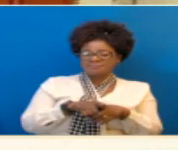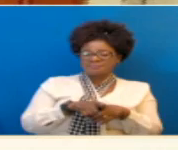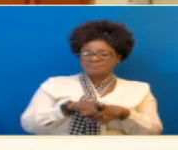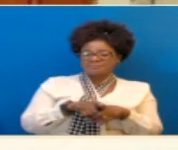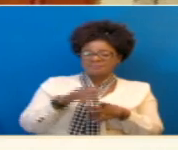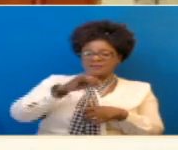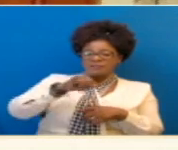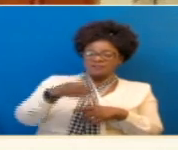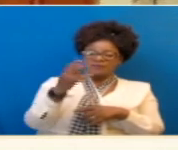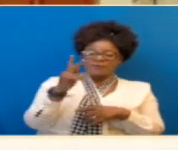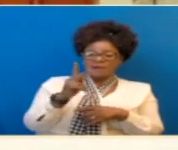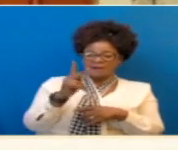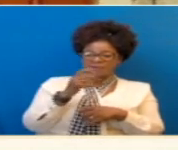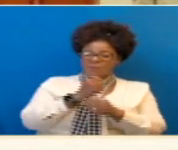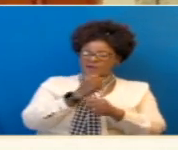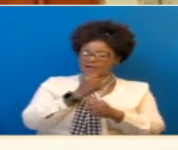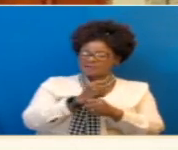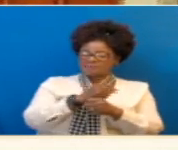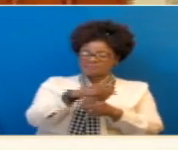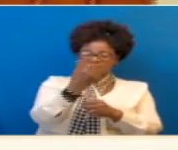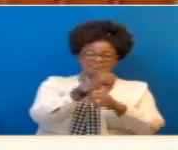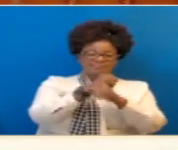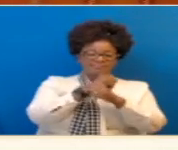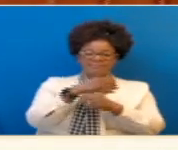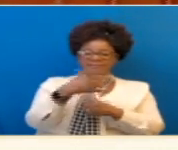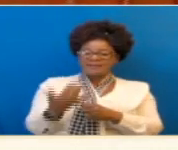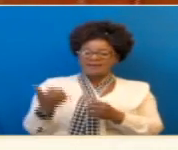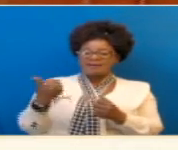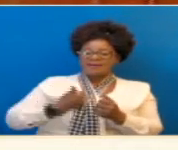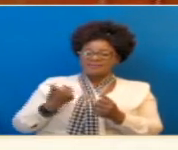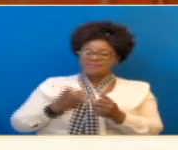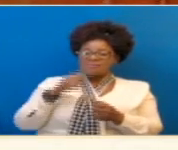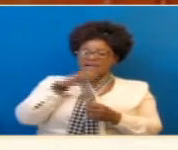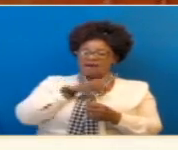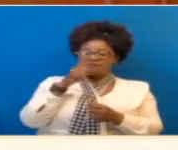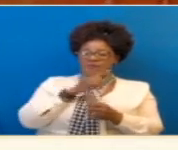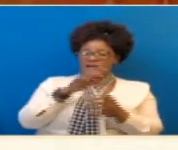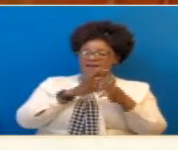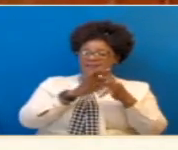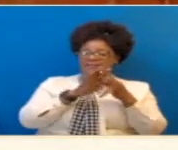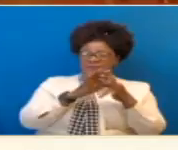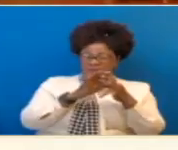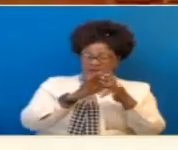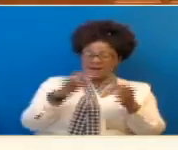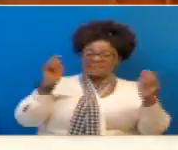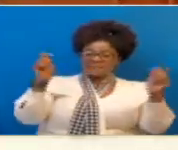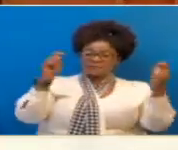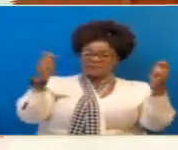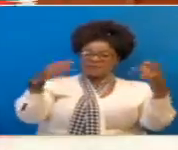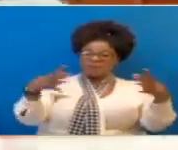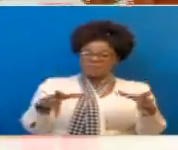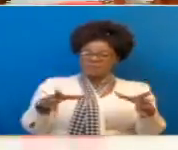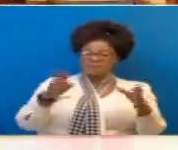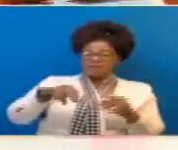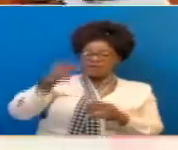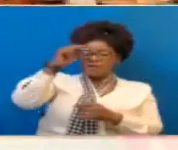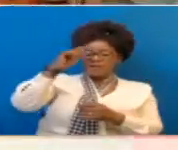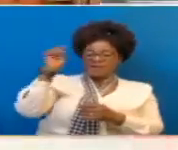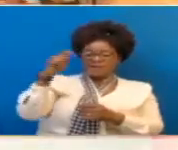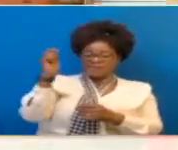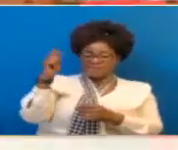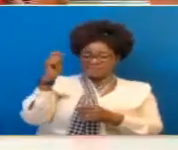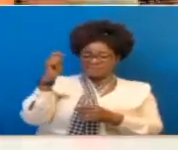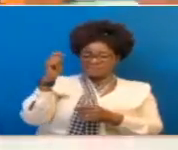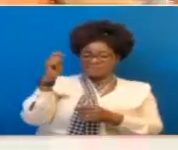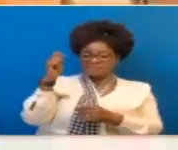Josephine Kulair is someone who works to protect young girls from harmful cultural practices in pastoralist communities in northern Kenya.